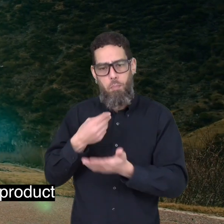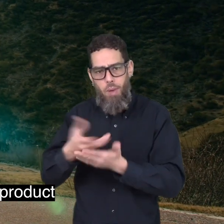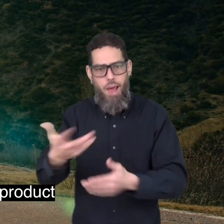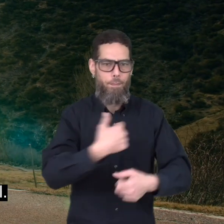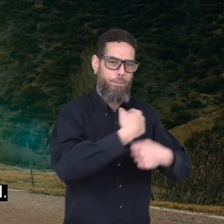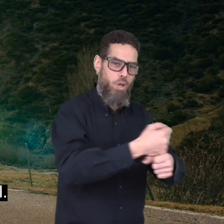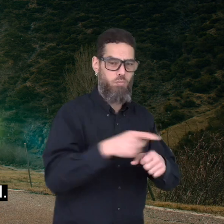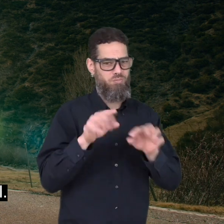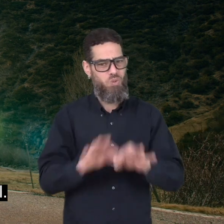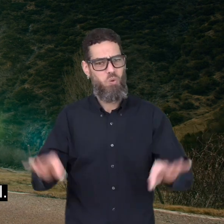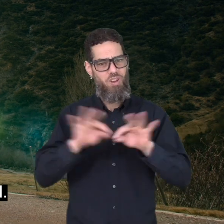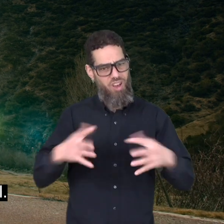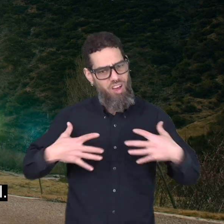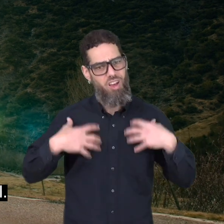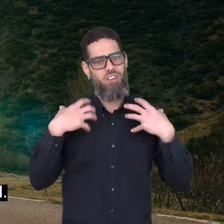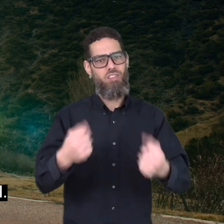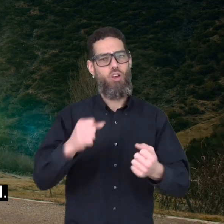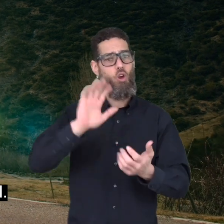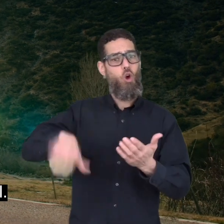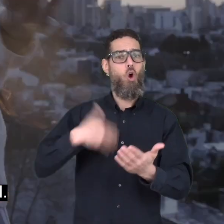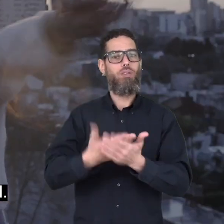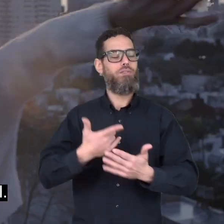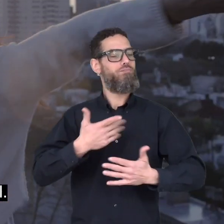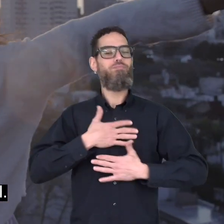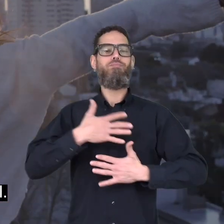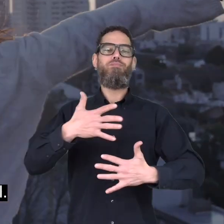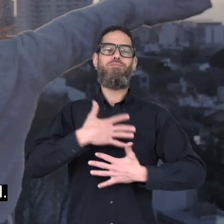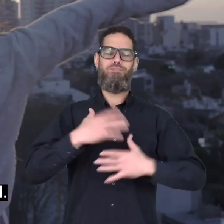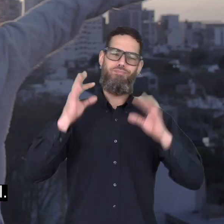choices, so we can all breathe well.